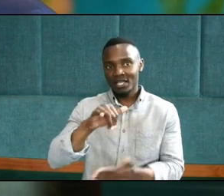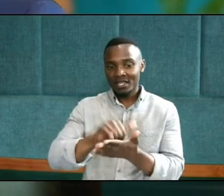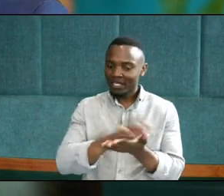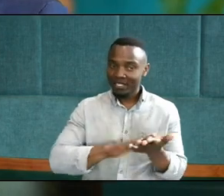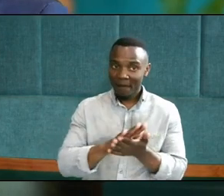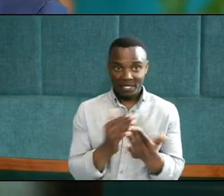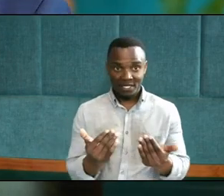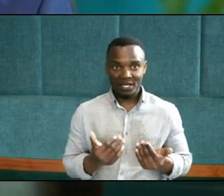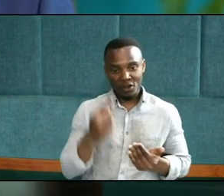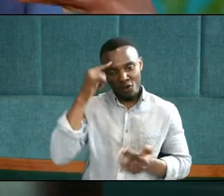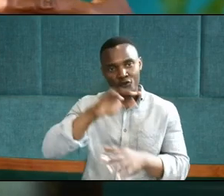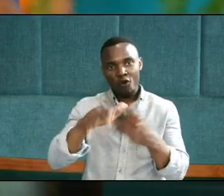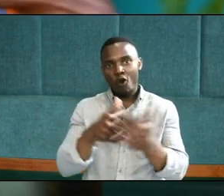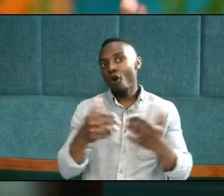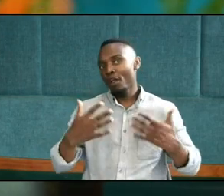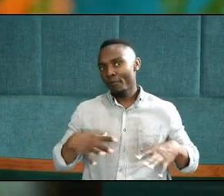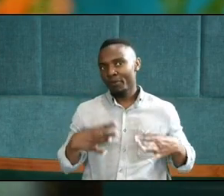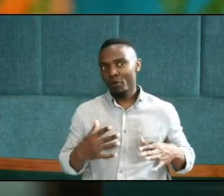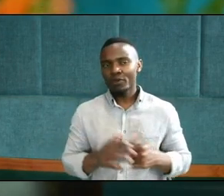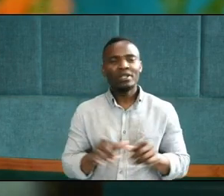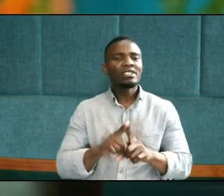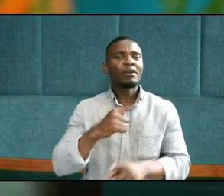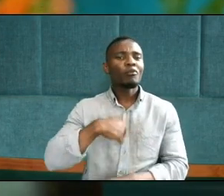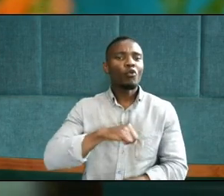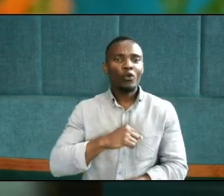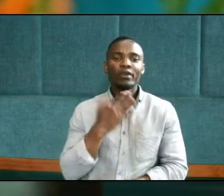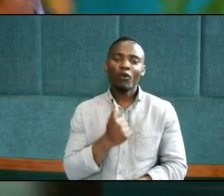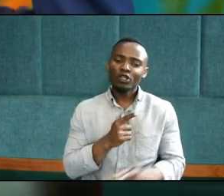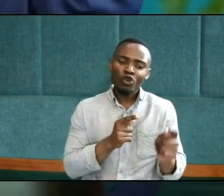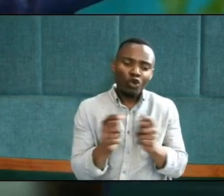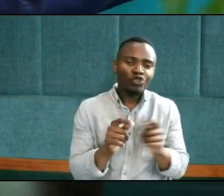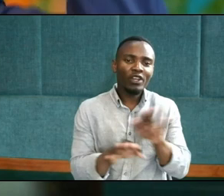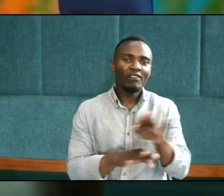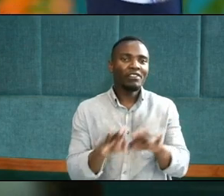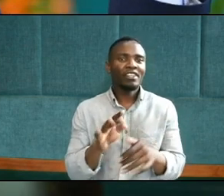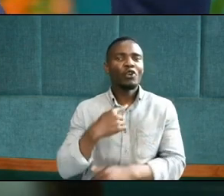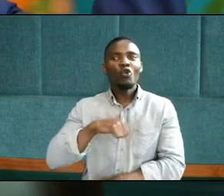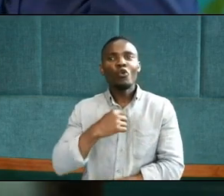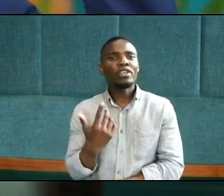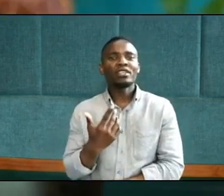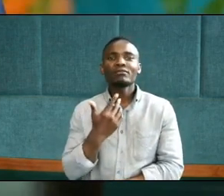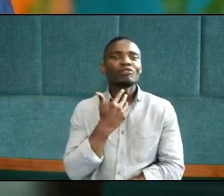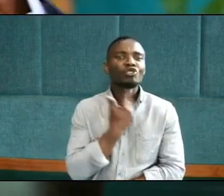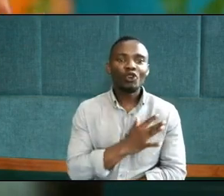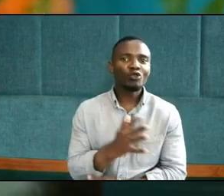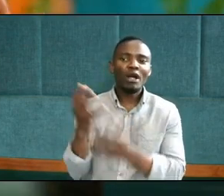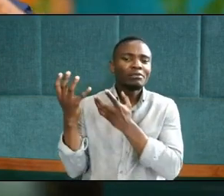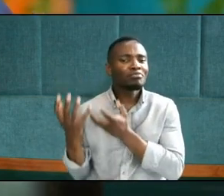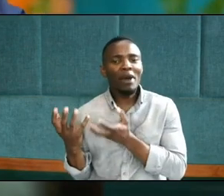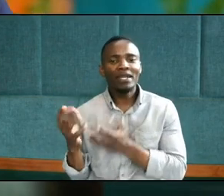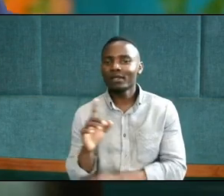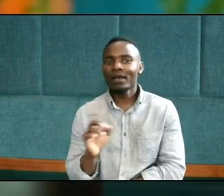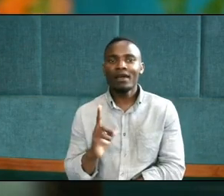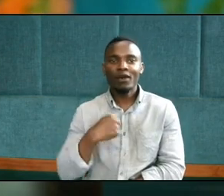for human beings. We want to be in control. We want things to be under us. We don't want to be burdened by things. We don't want that.